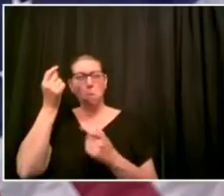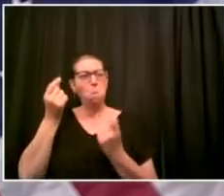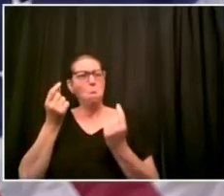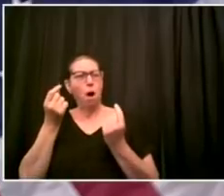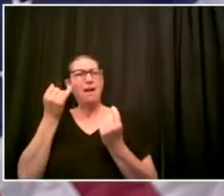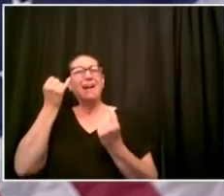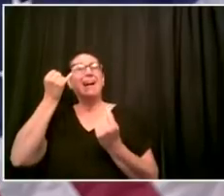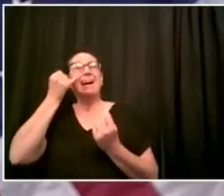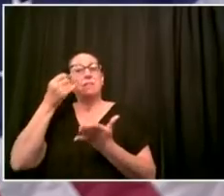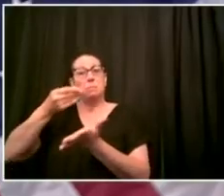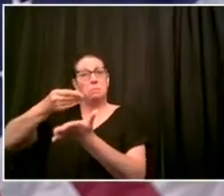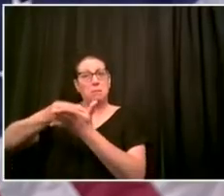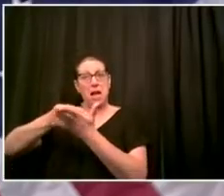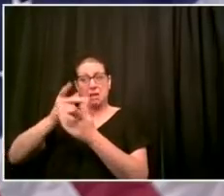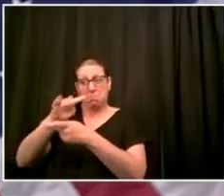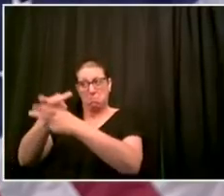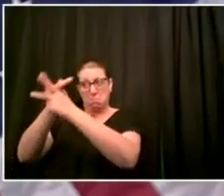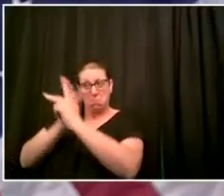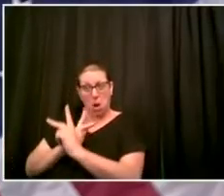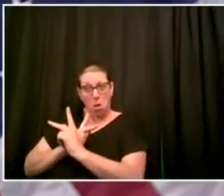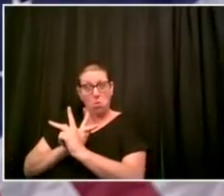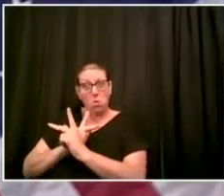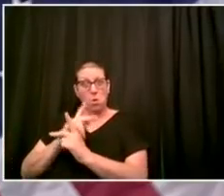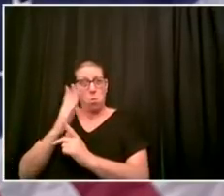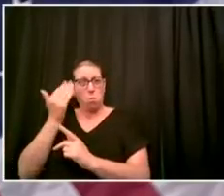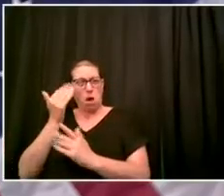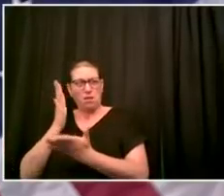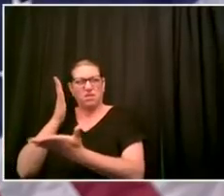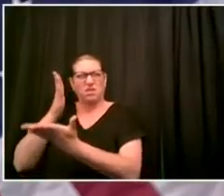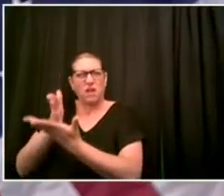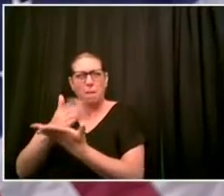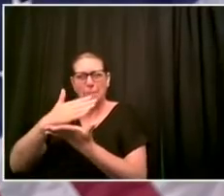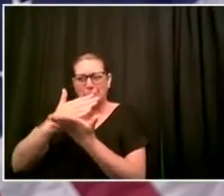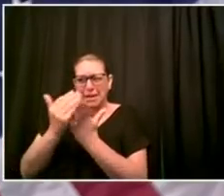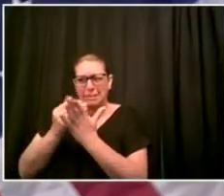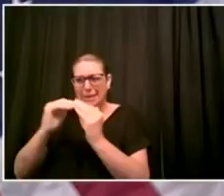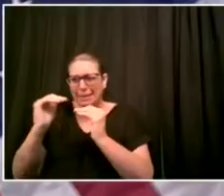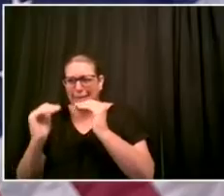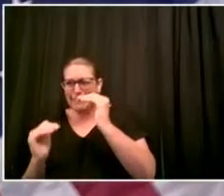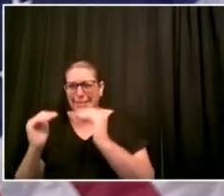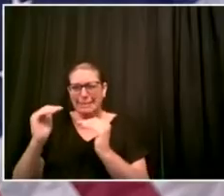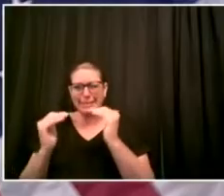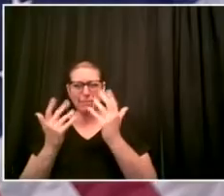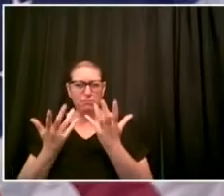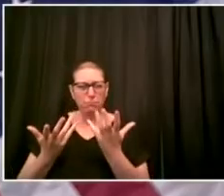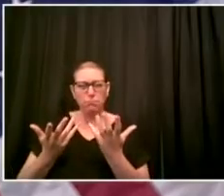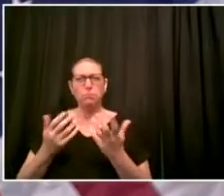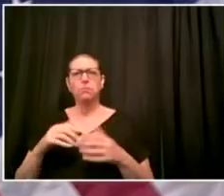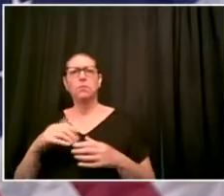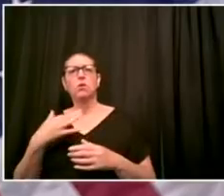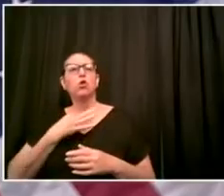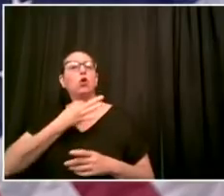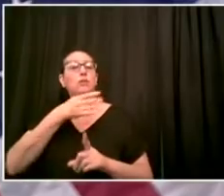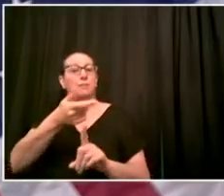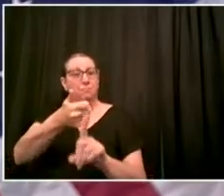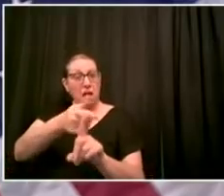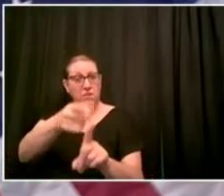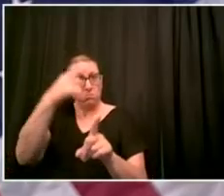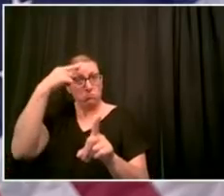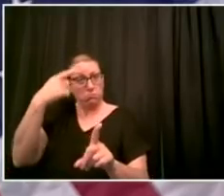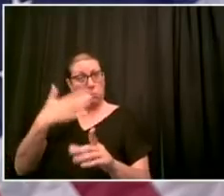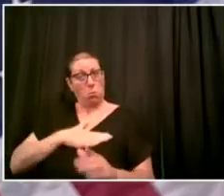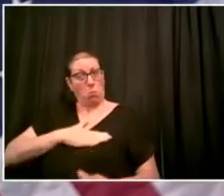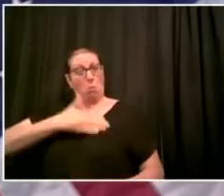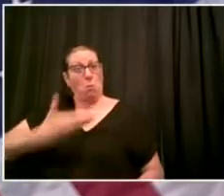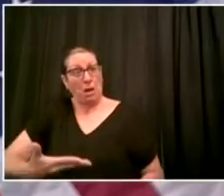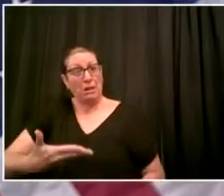the highest paid members of the administration? In a different vein, looking back to the early stages of the outbreak,